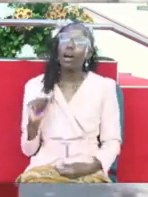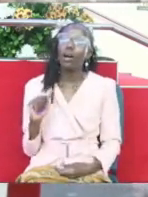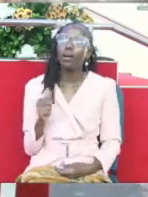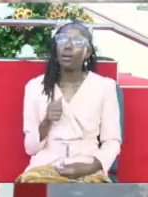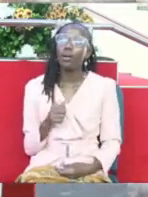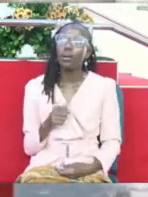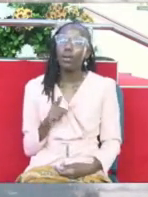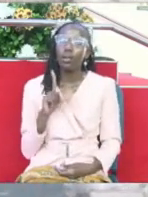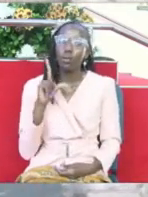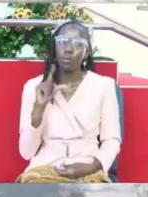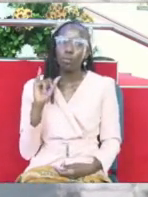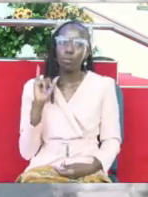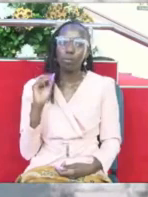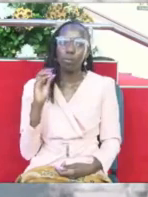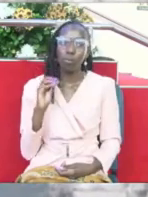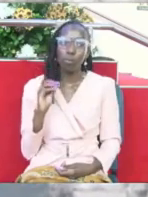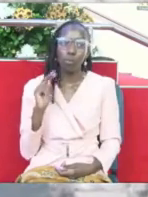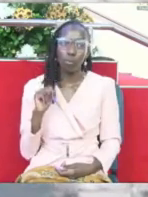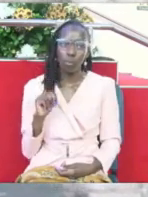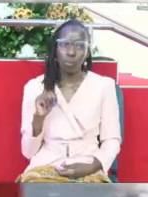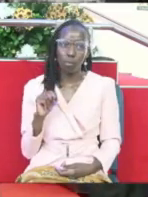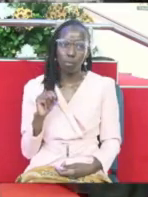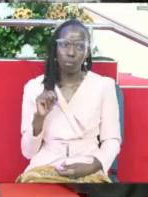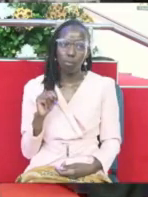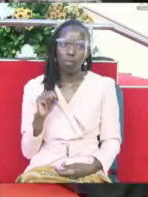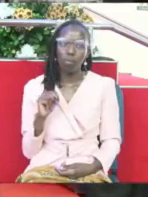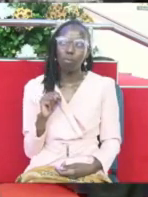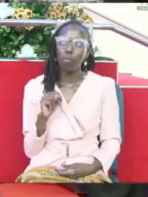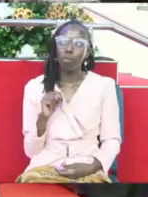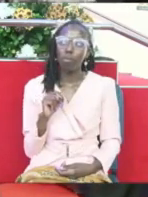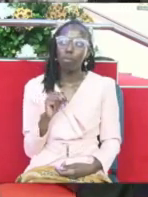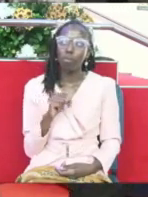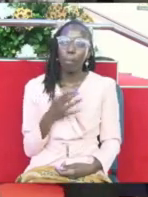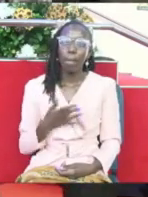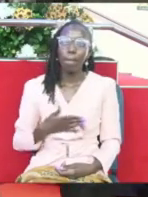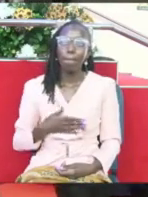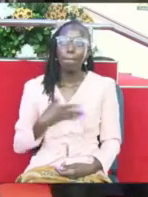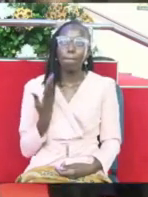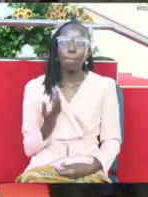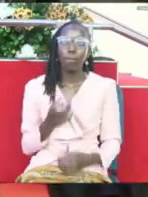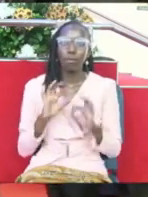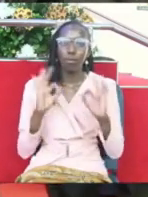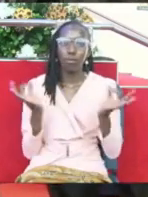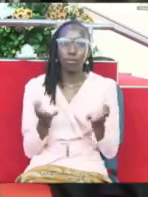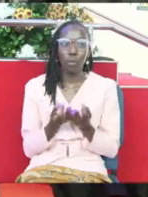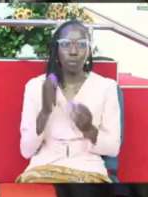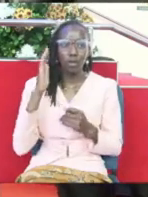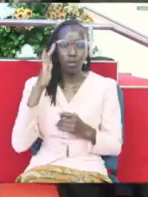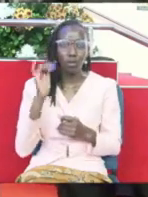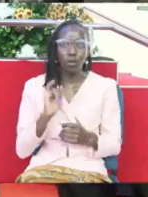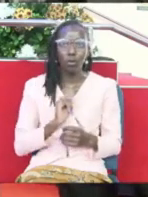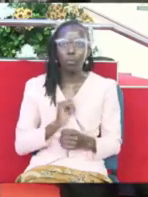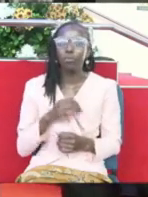killed a lion and he had killed a bear. Na pengine ilikuwa ni mara ya kwanza wanafamilia walikuwa wametambua, wamejua kwamba alikuwa ameua dubu na simba. There are things that you will